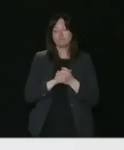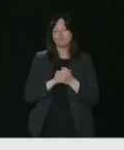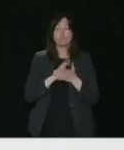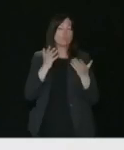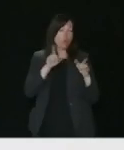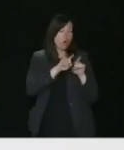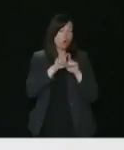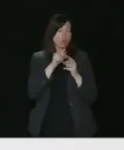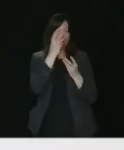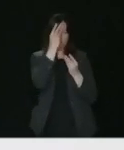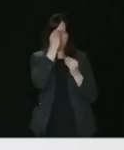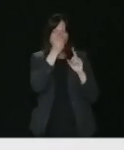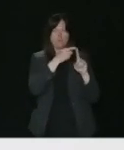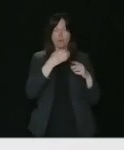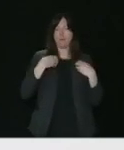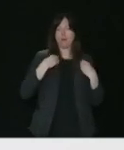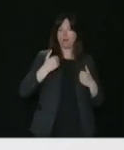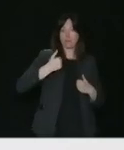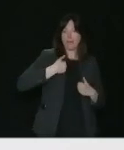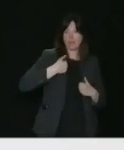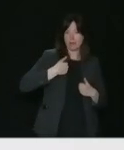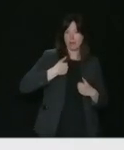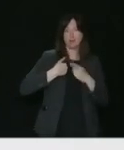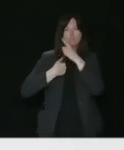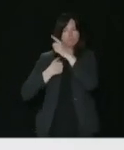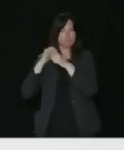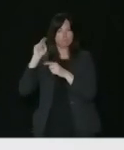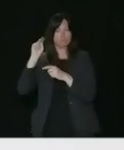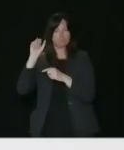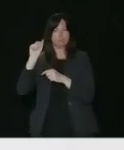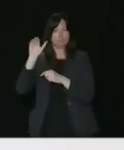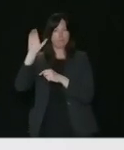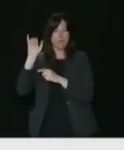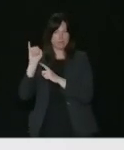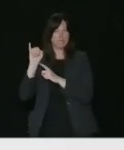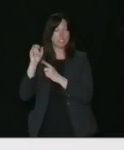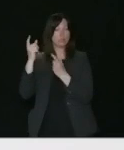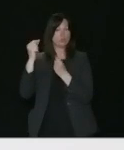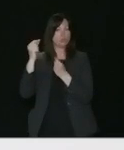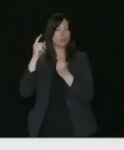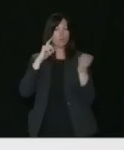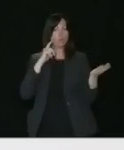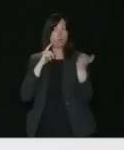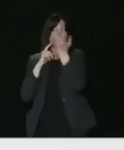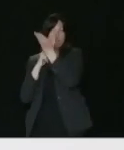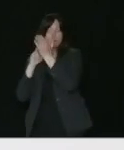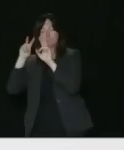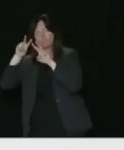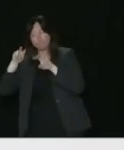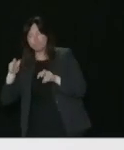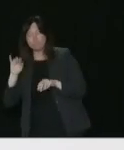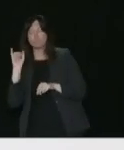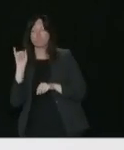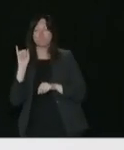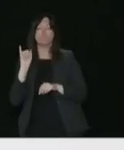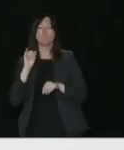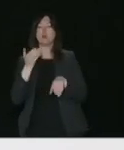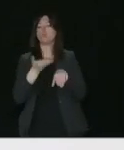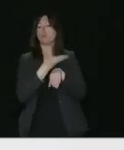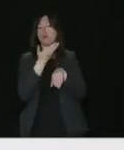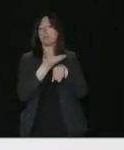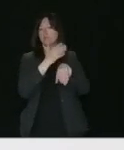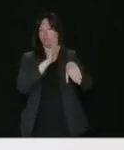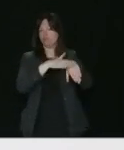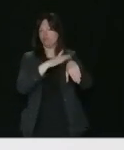Health Canada, NACI, as a sort of an expert advisory committee, would take that into account and provide updated guidance